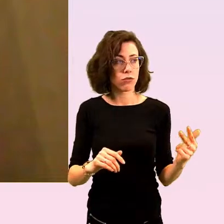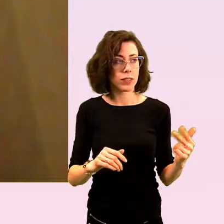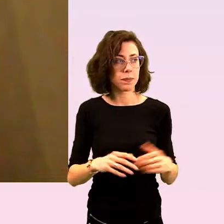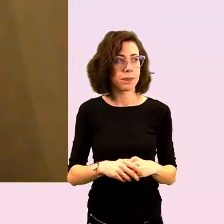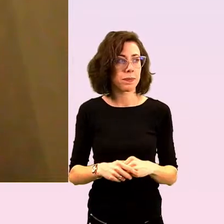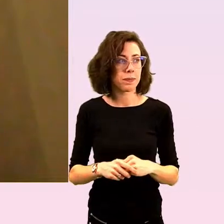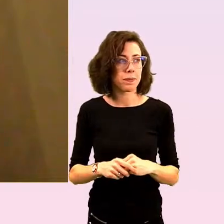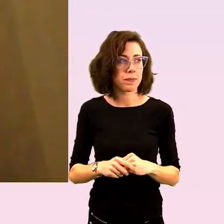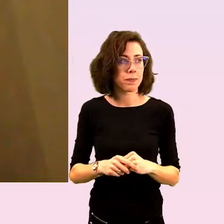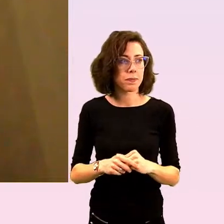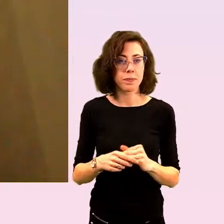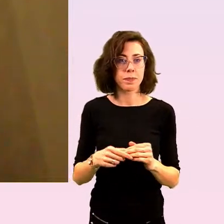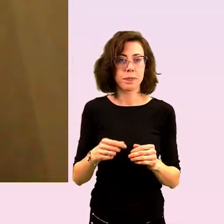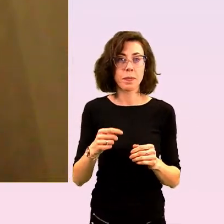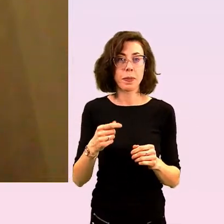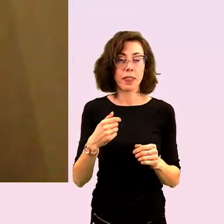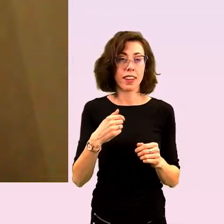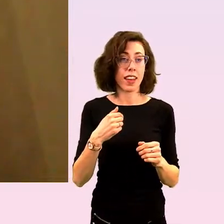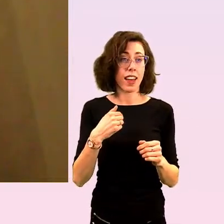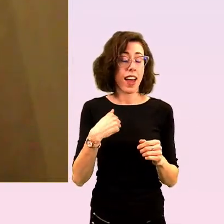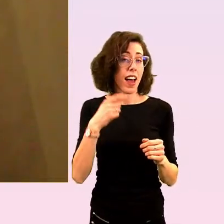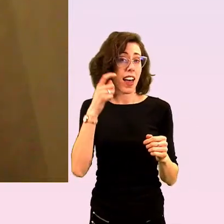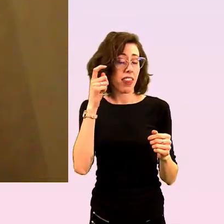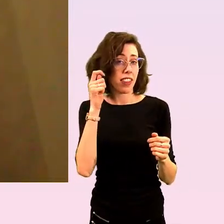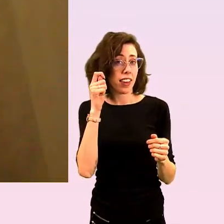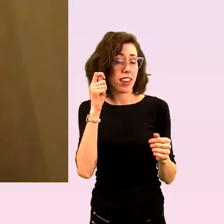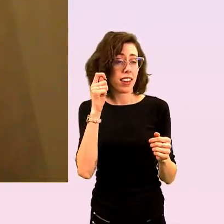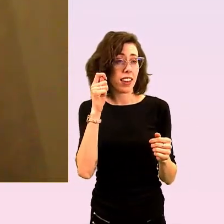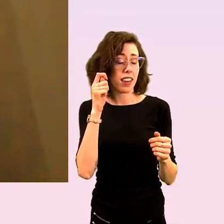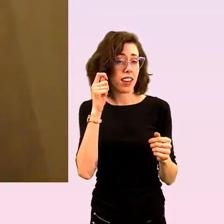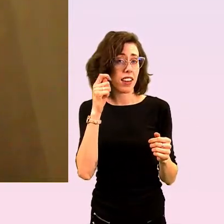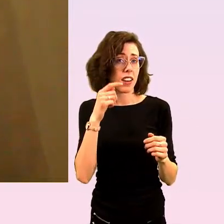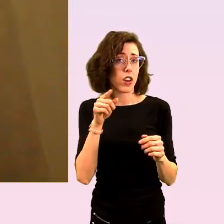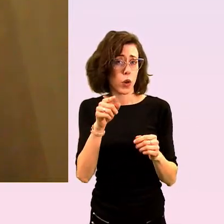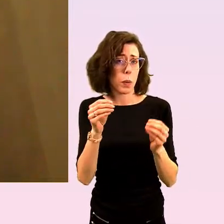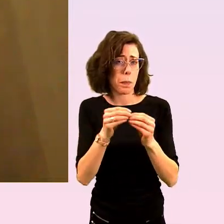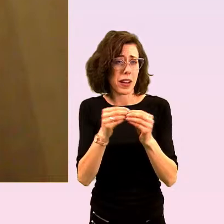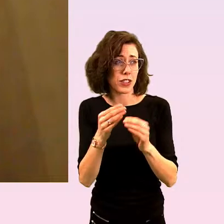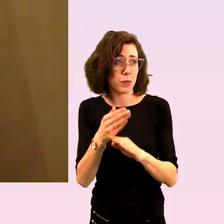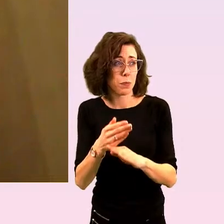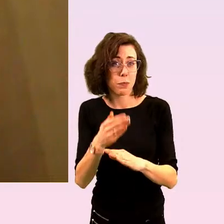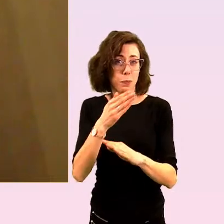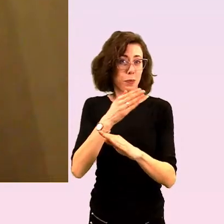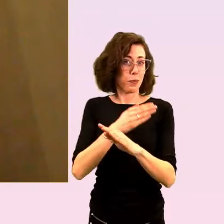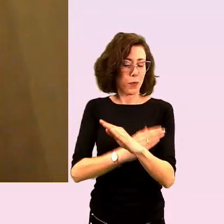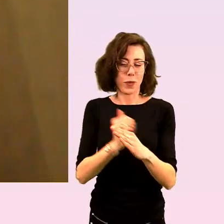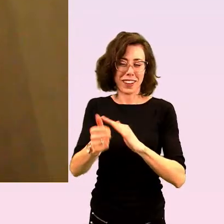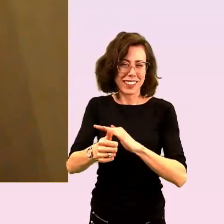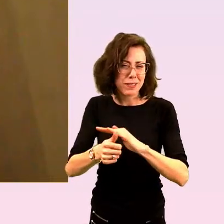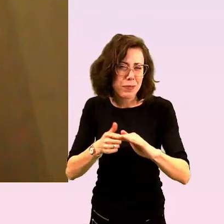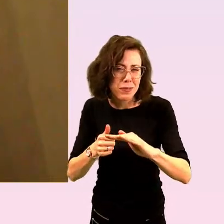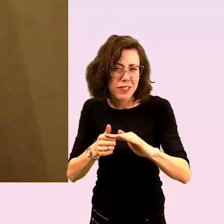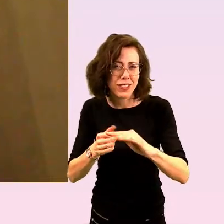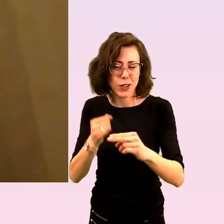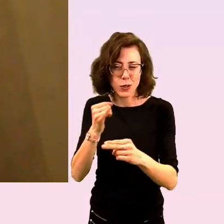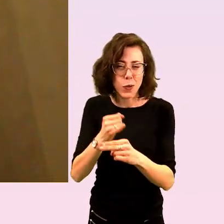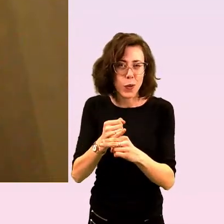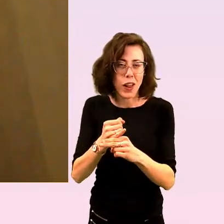I think the thing is, in relation to previous experiences, we need to just be conscious of the fact